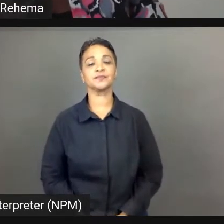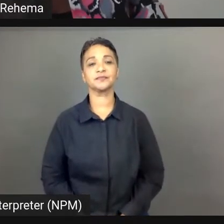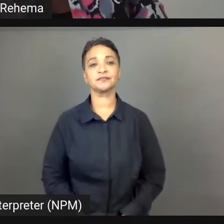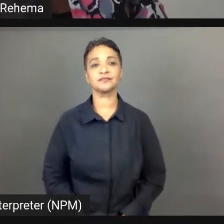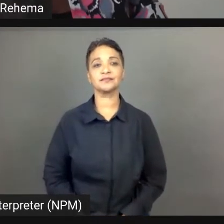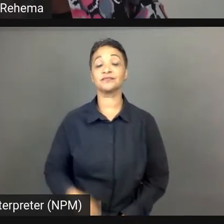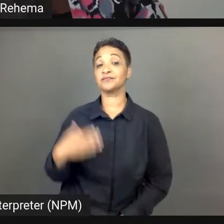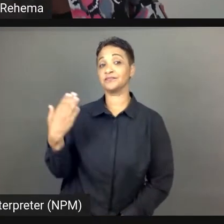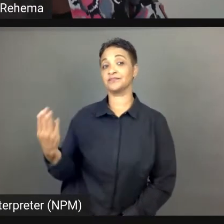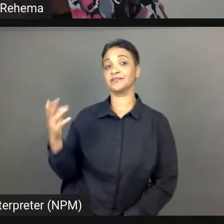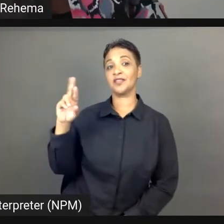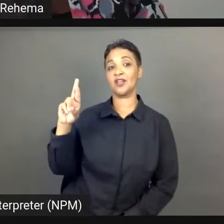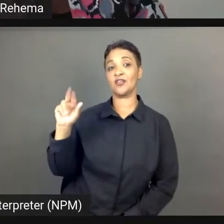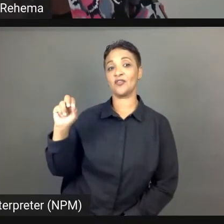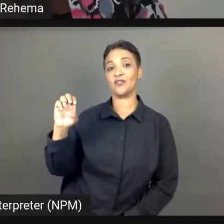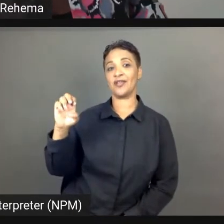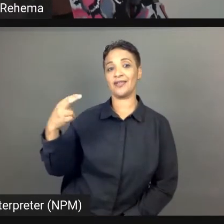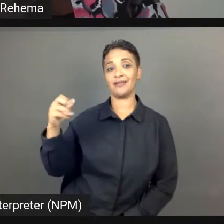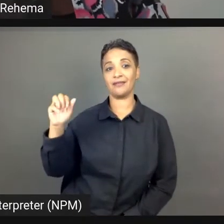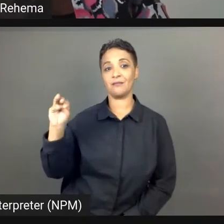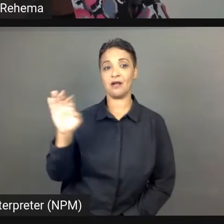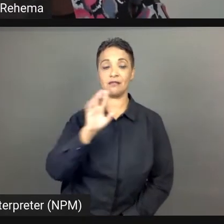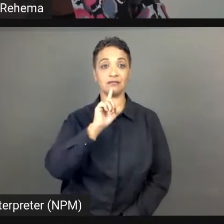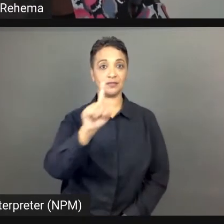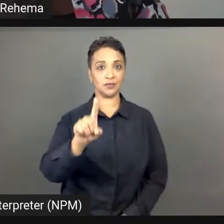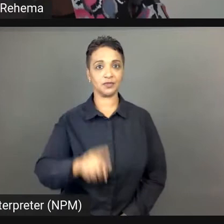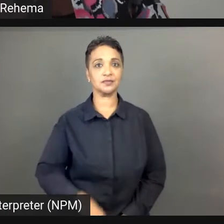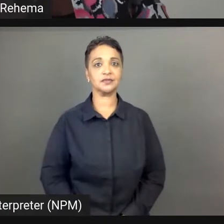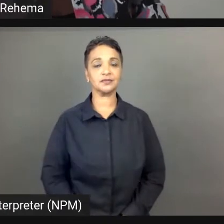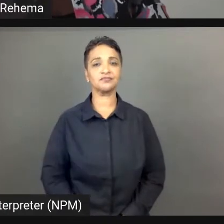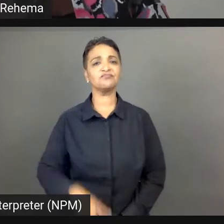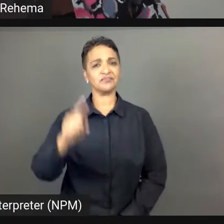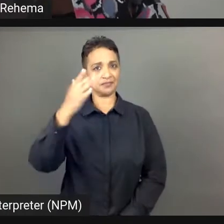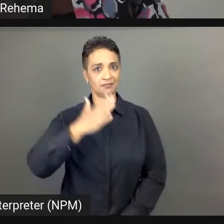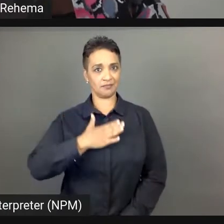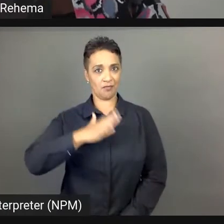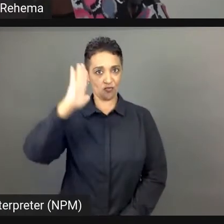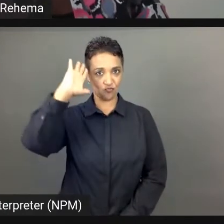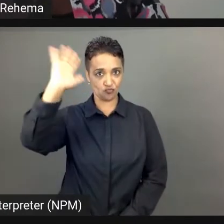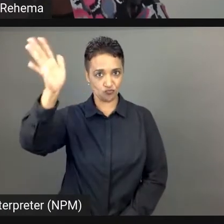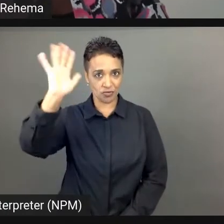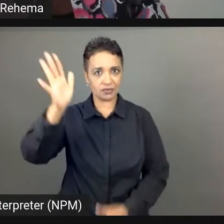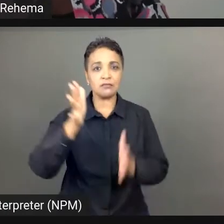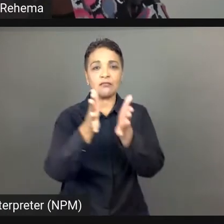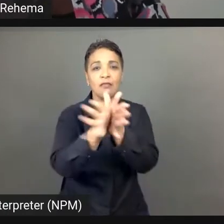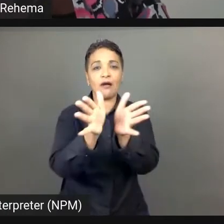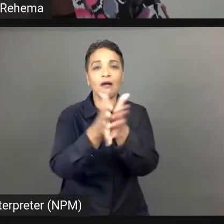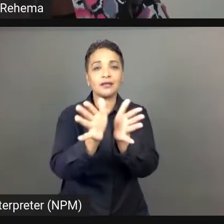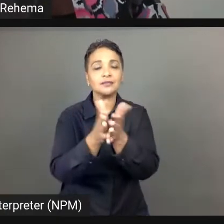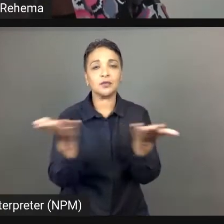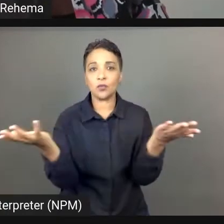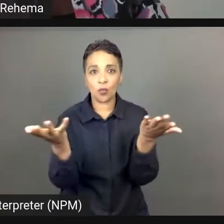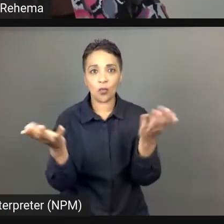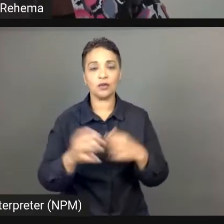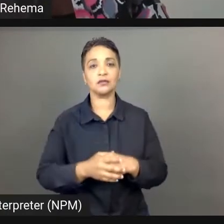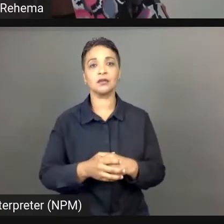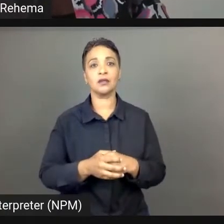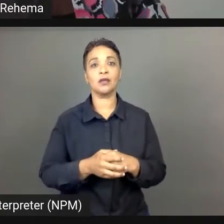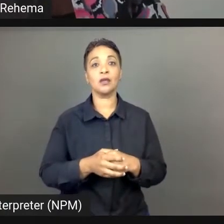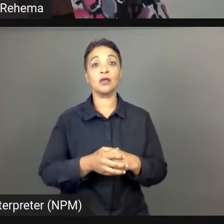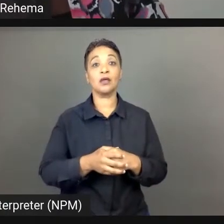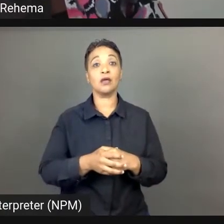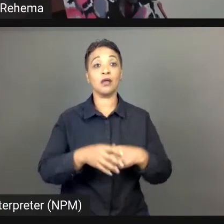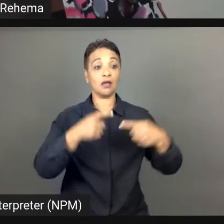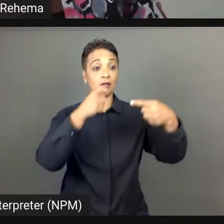First of all, it has, as I mentioned in my presentation, it has made us closer to the people that we